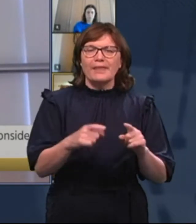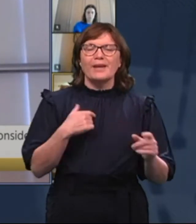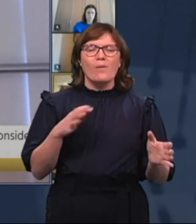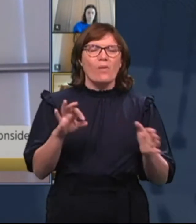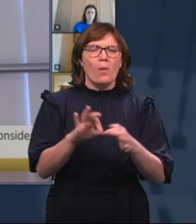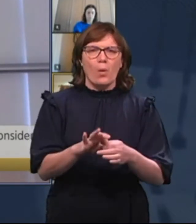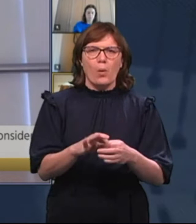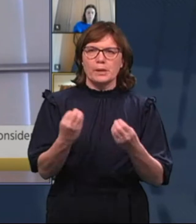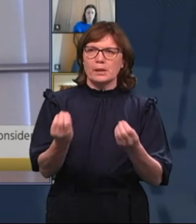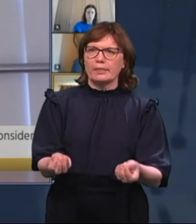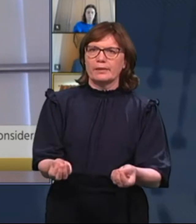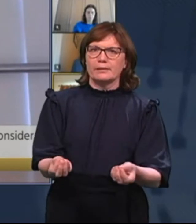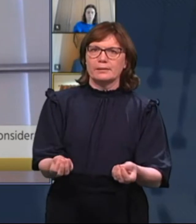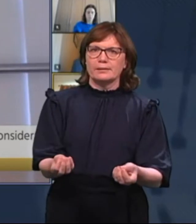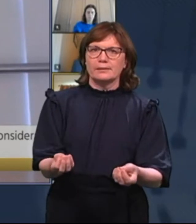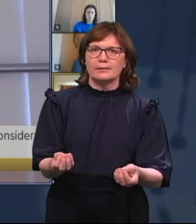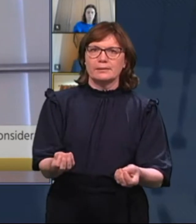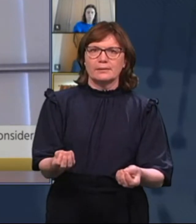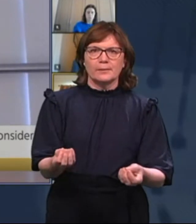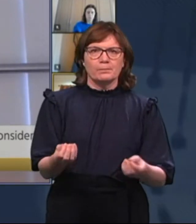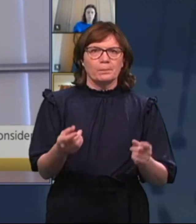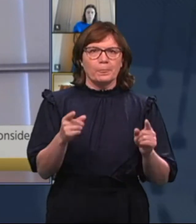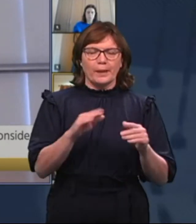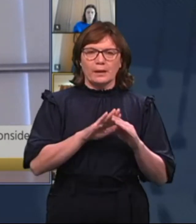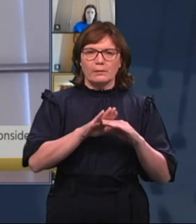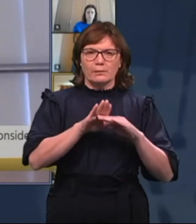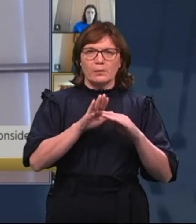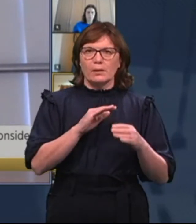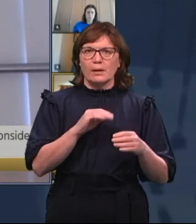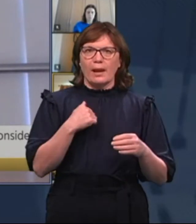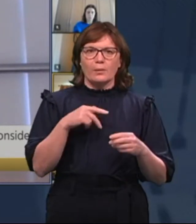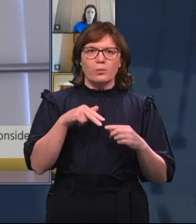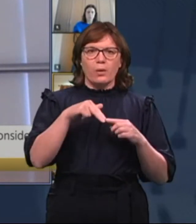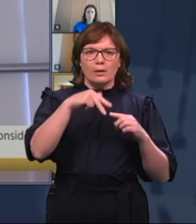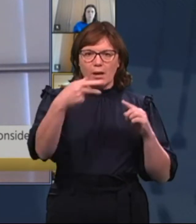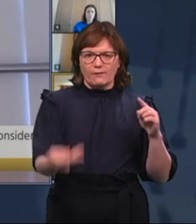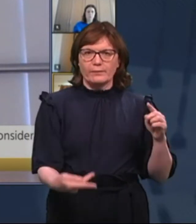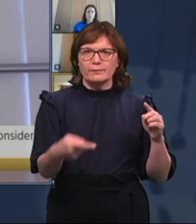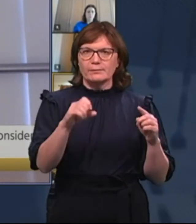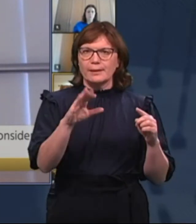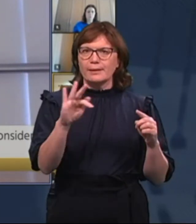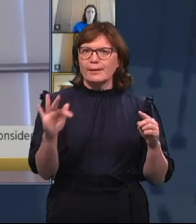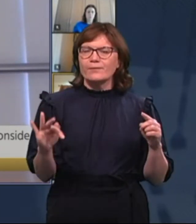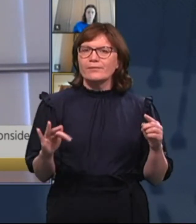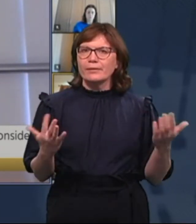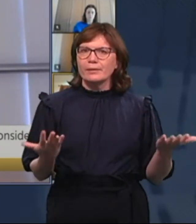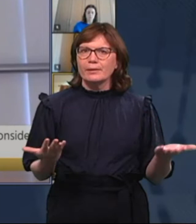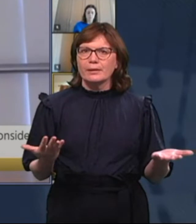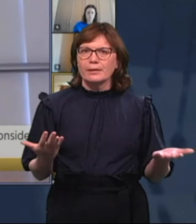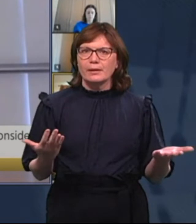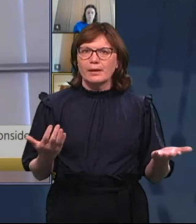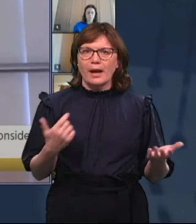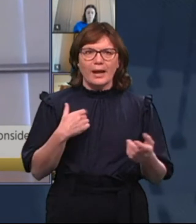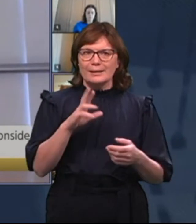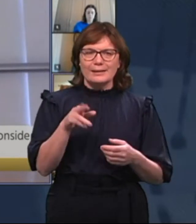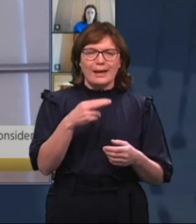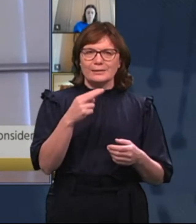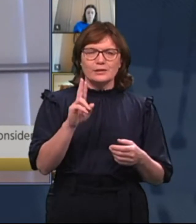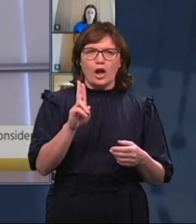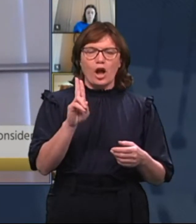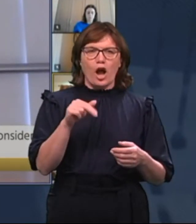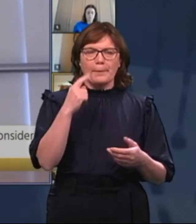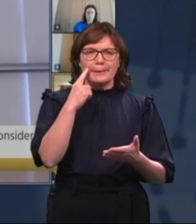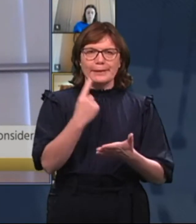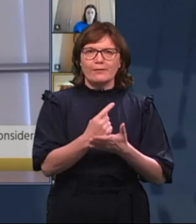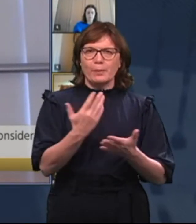home. I think that cliff face of a lack of care is just unbelievable. I don't know how that's allowed to happen. But again,